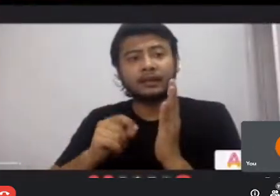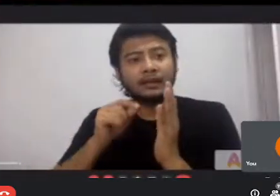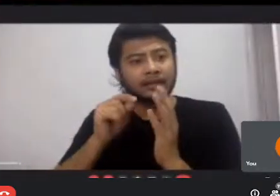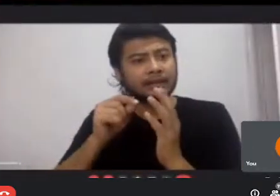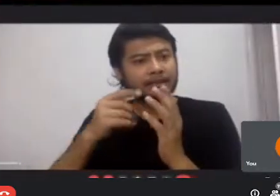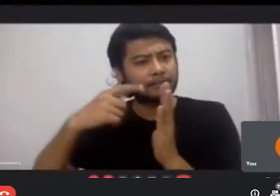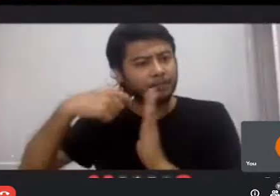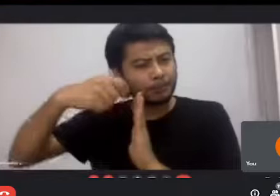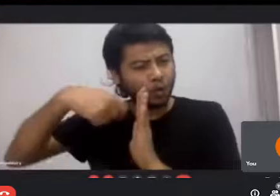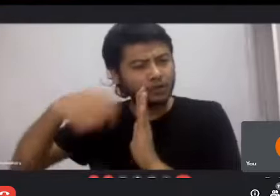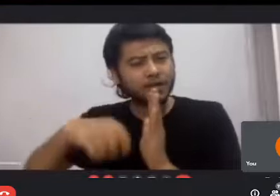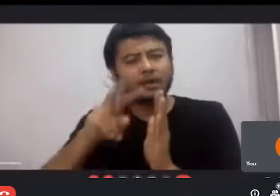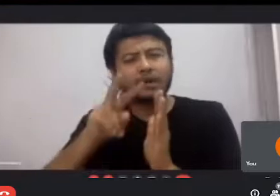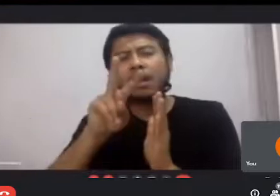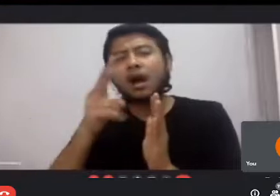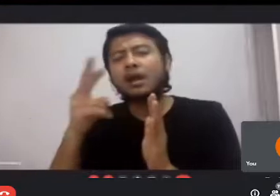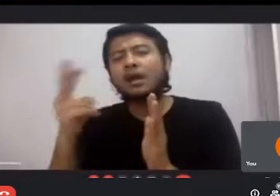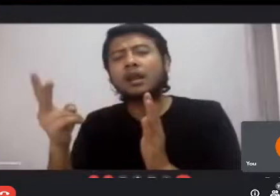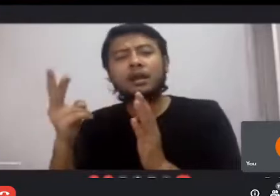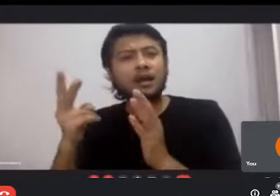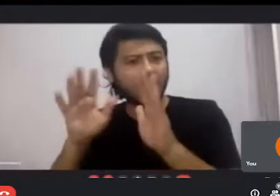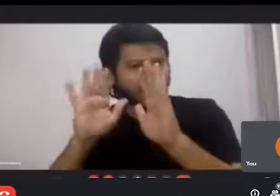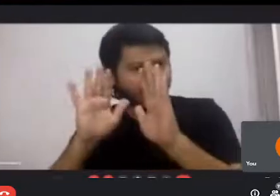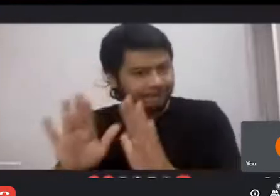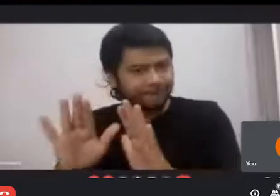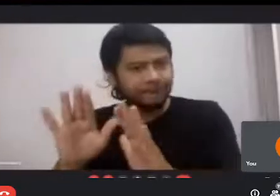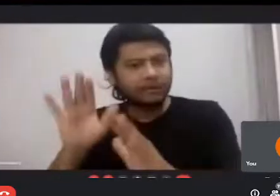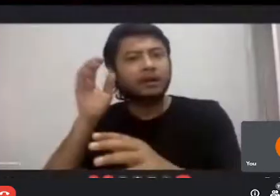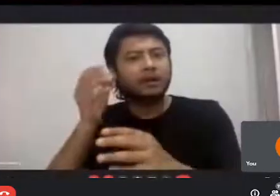know a little more about it.